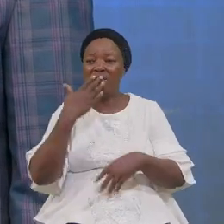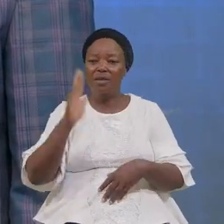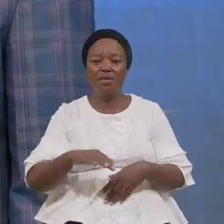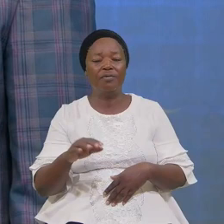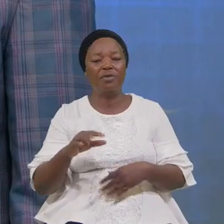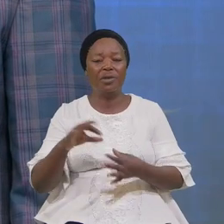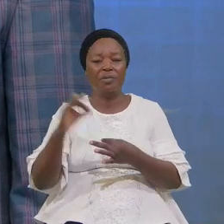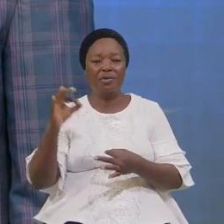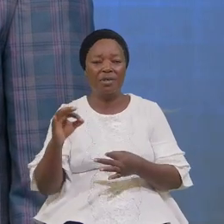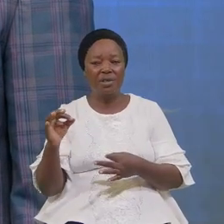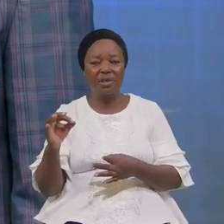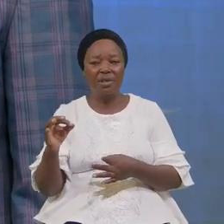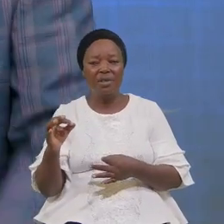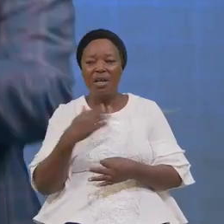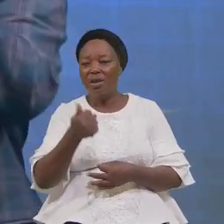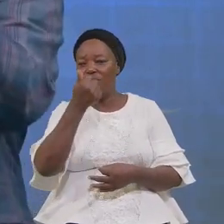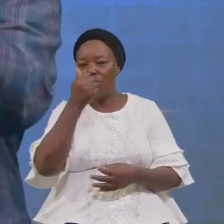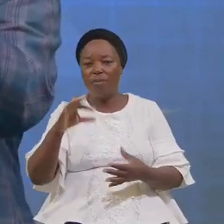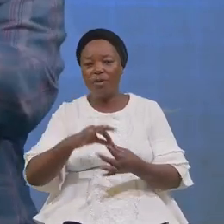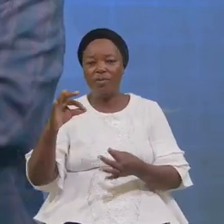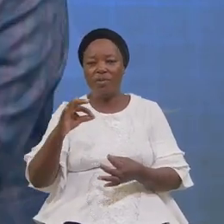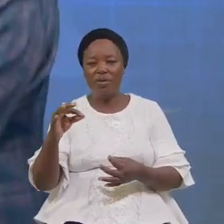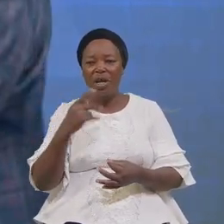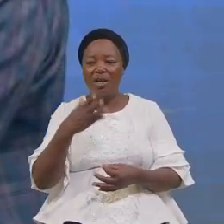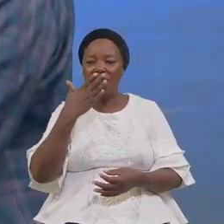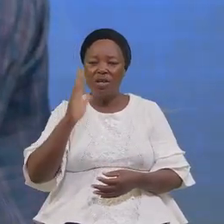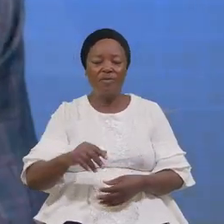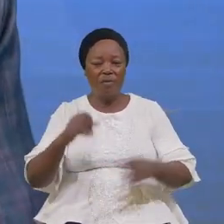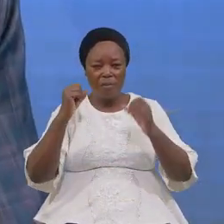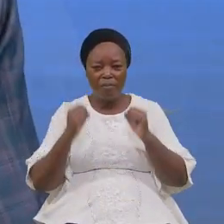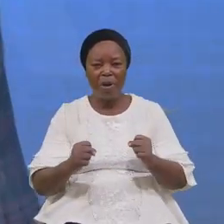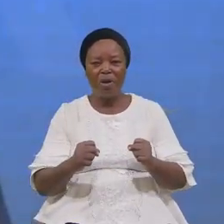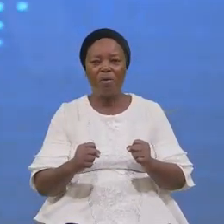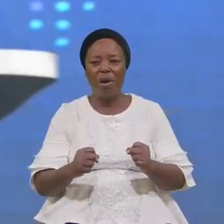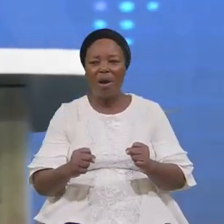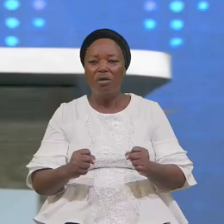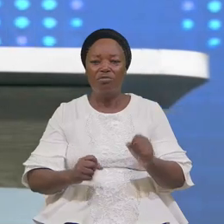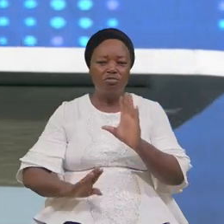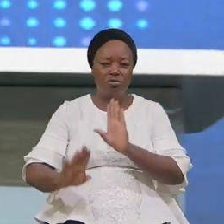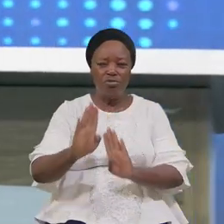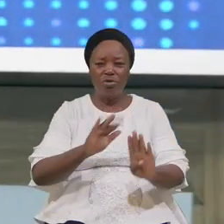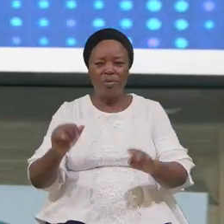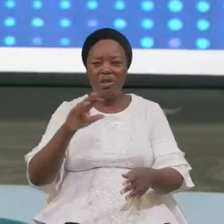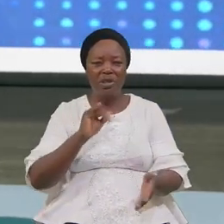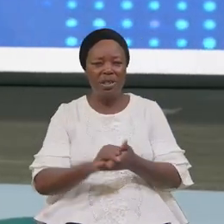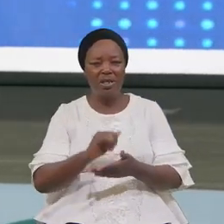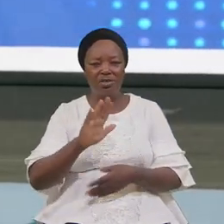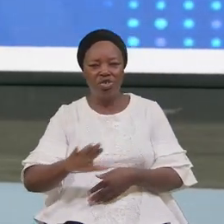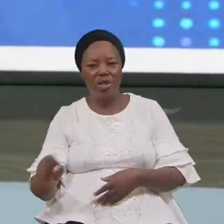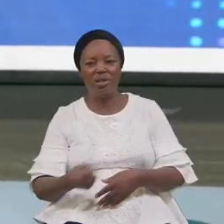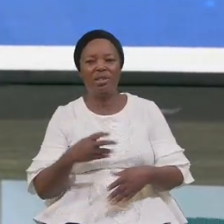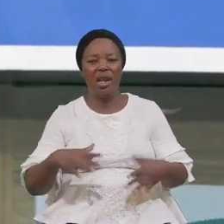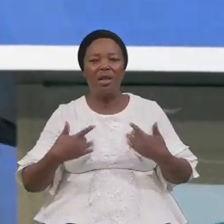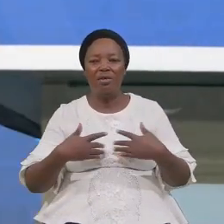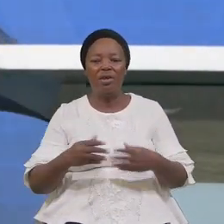the dumb spirit, the evil power tormenting that child's life. Throw